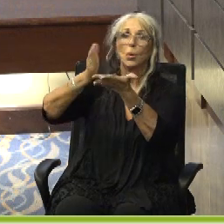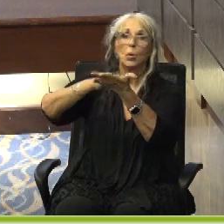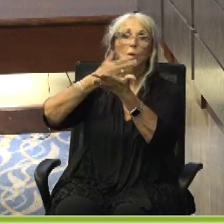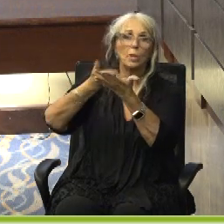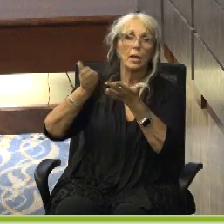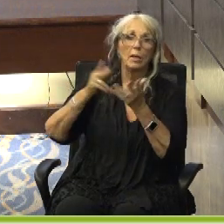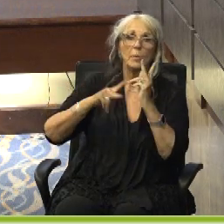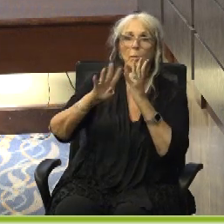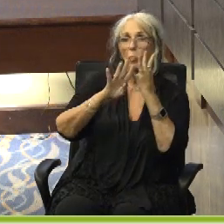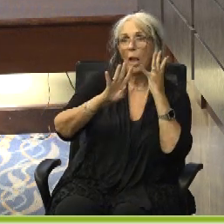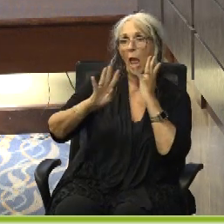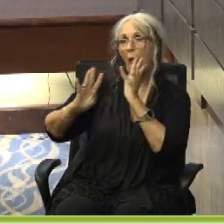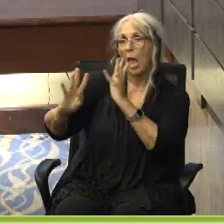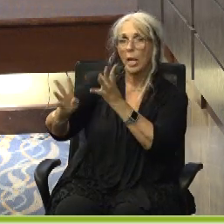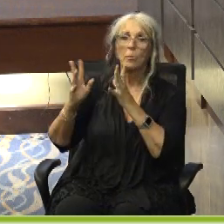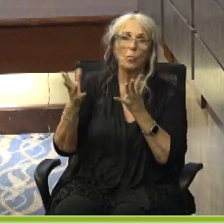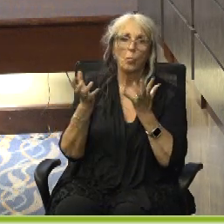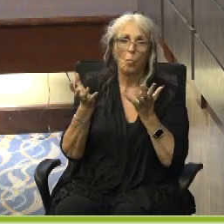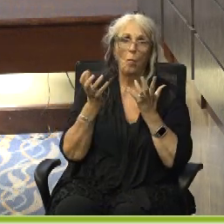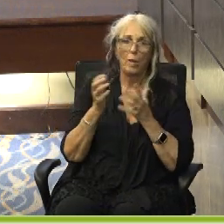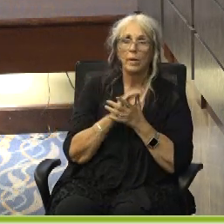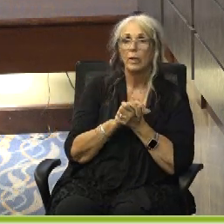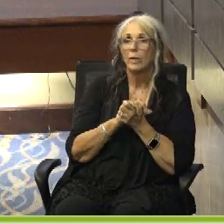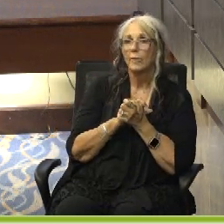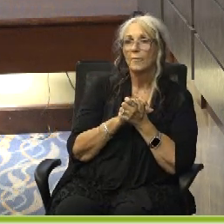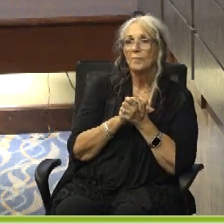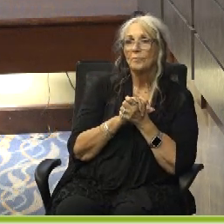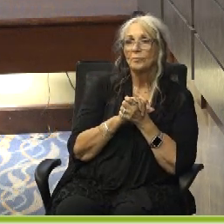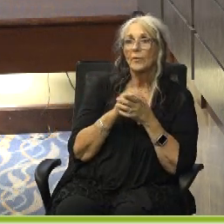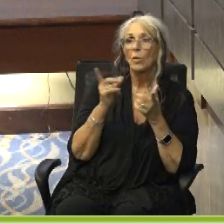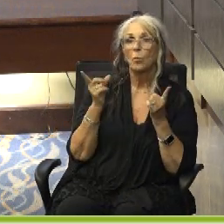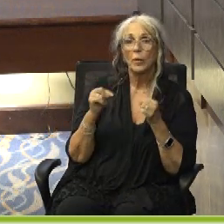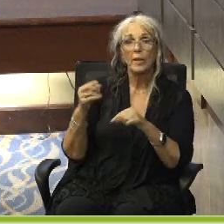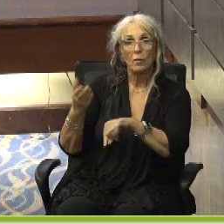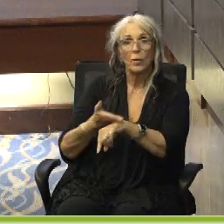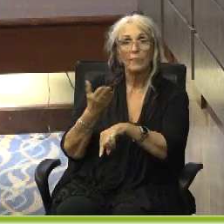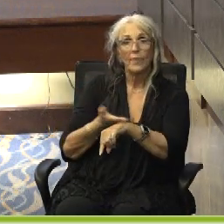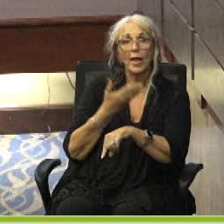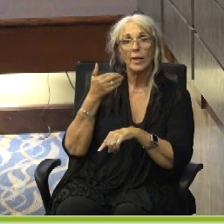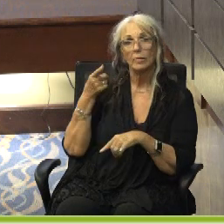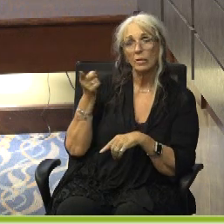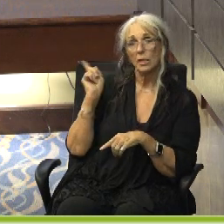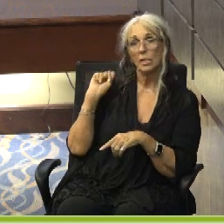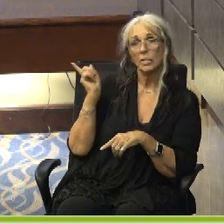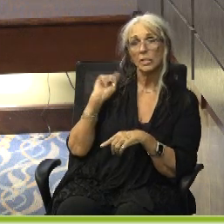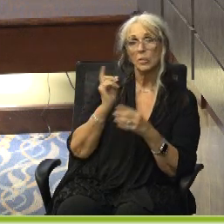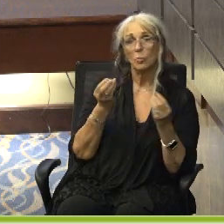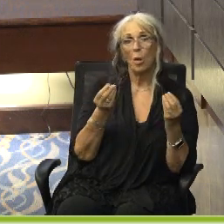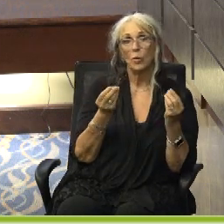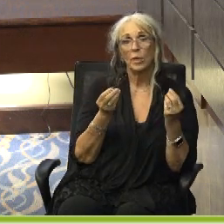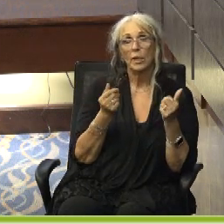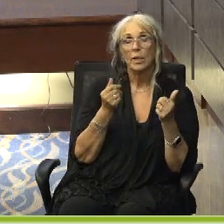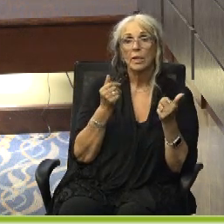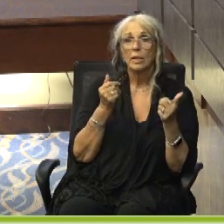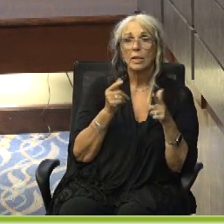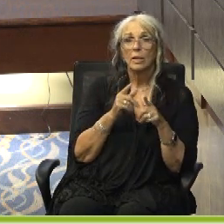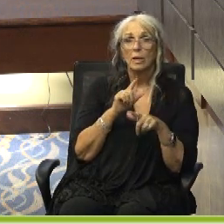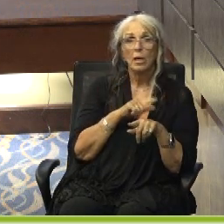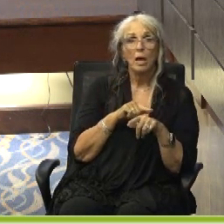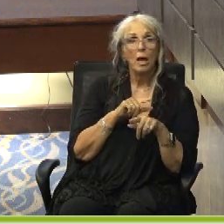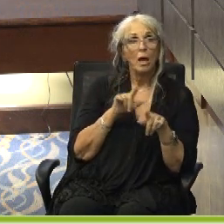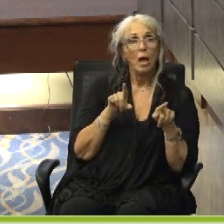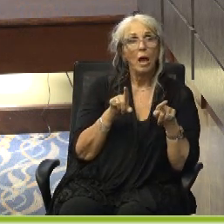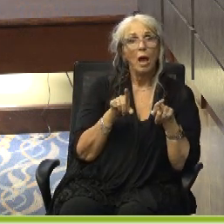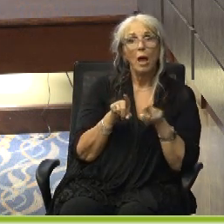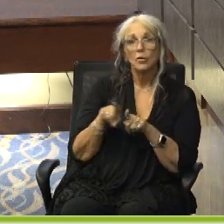that people line up for. So as they revitalize this property, they will also